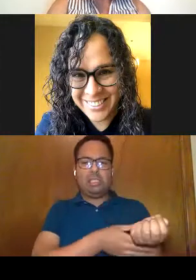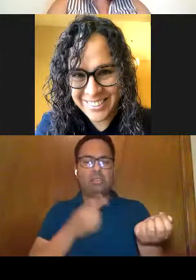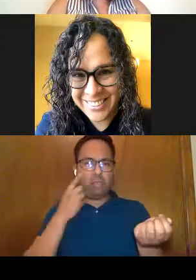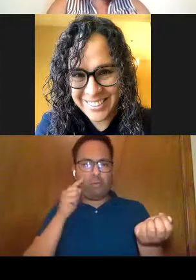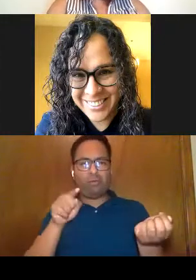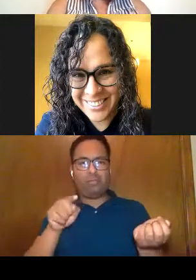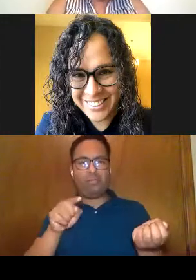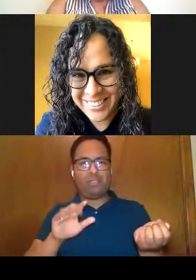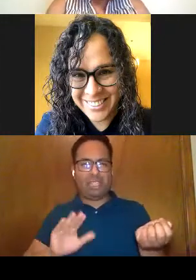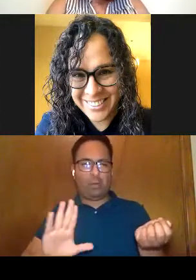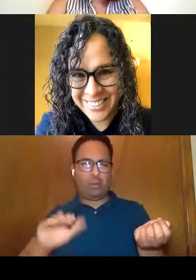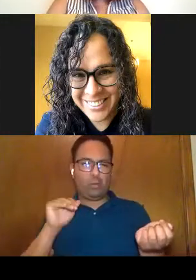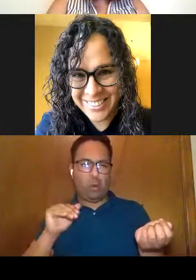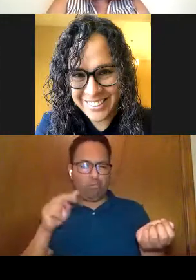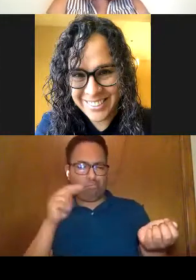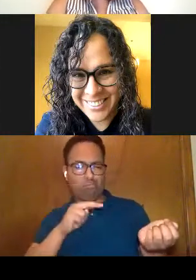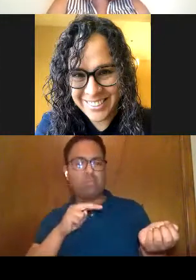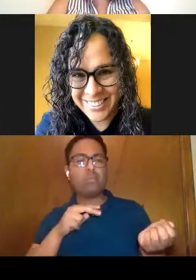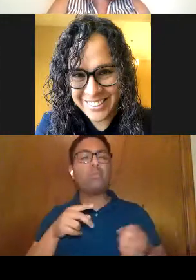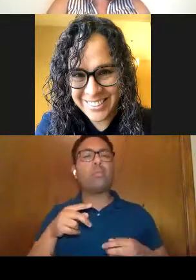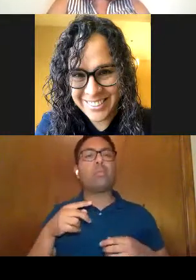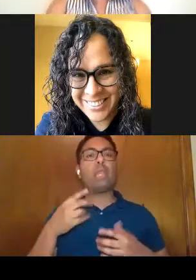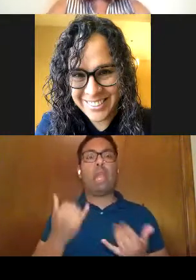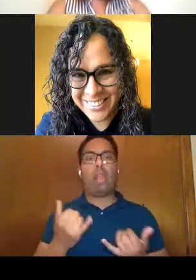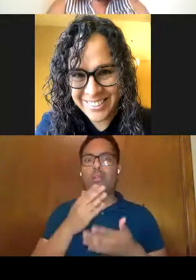So some tips for during the visit